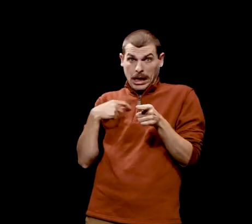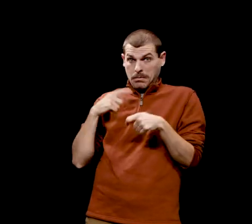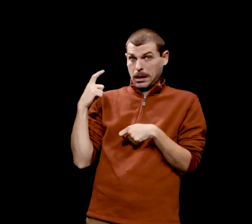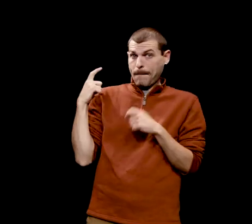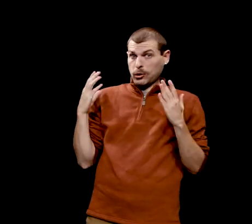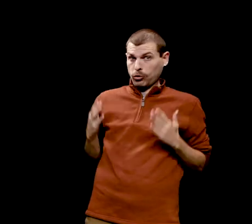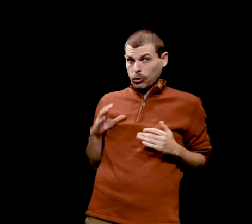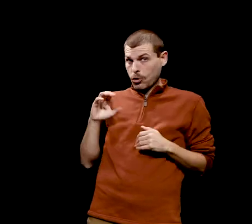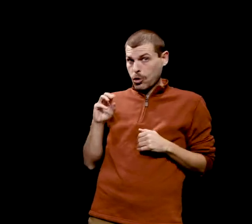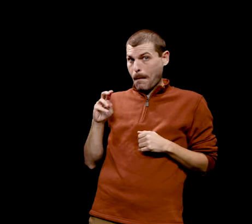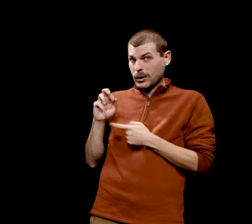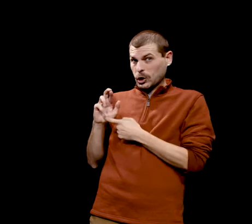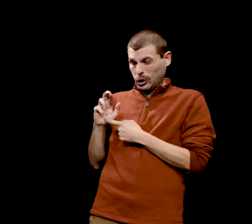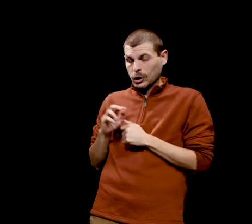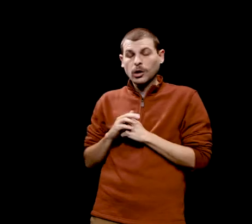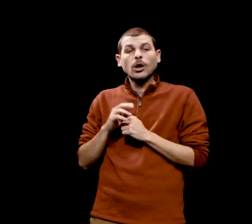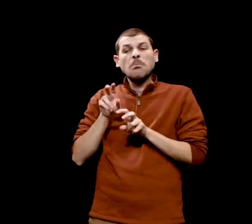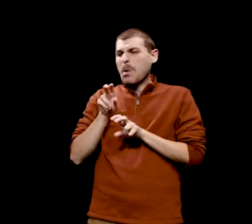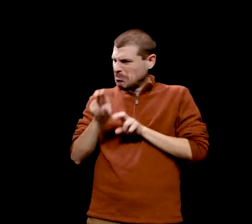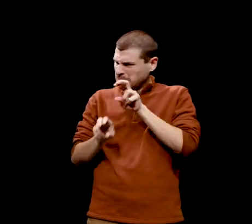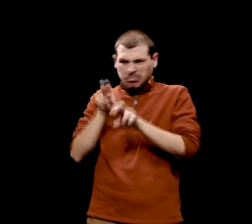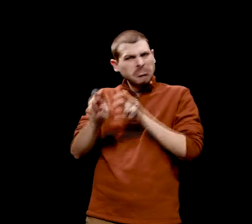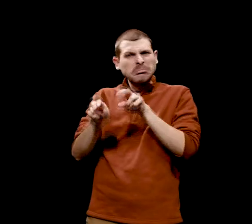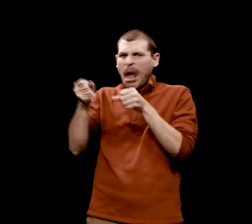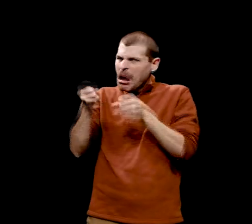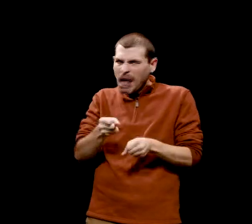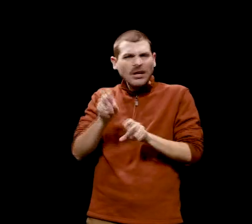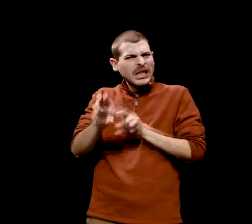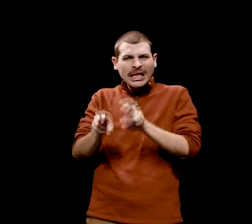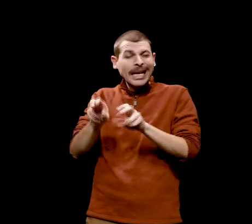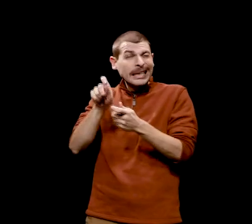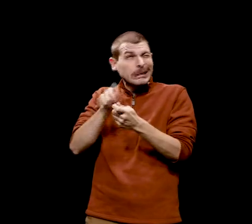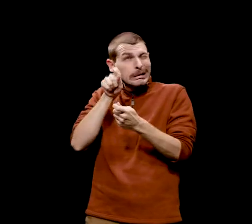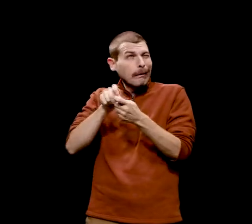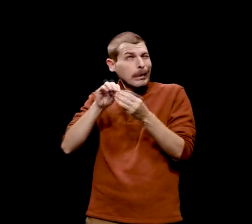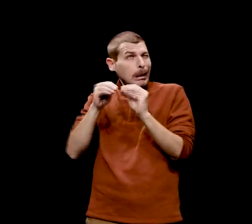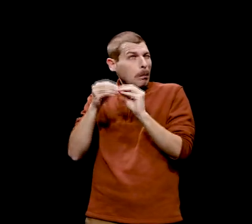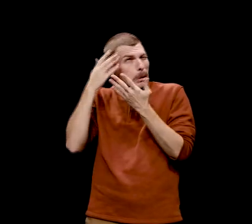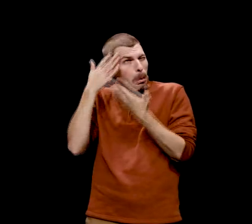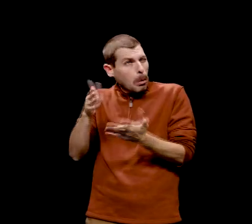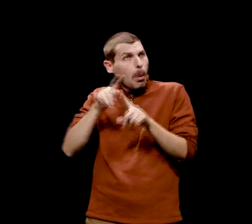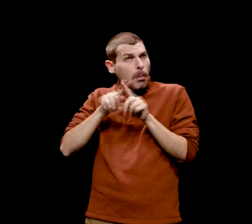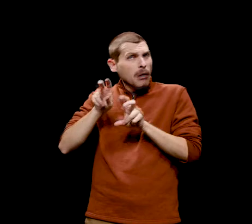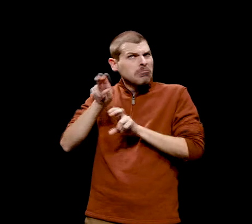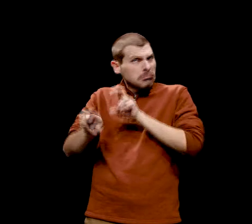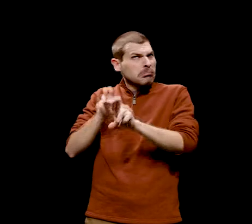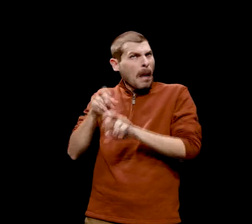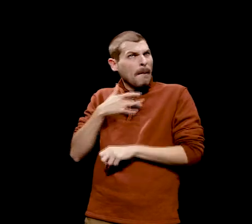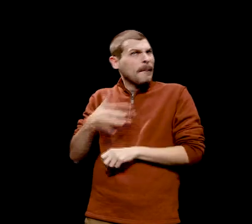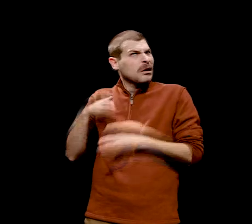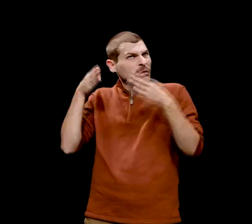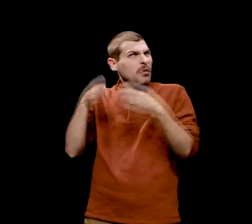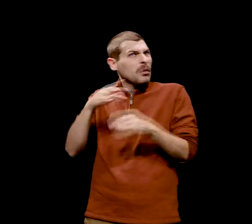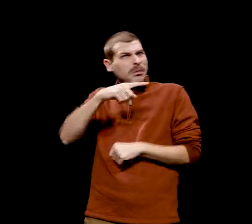focuses heavily, I couldn't give you the specifics on the data, but I know it is heavily weighted towards the Black community. In